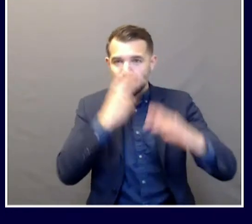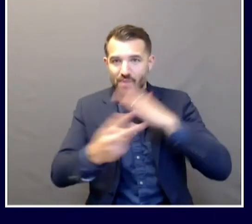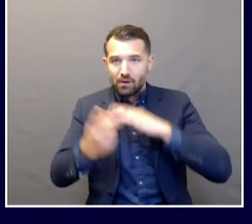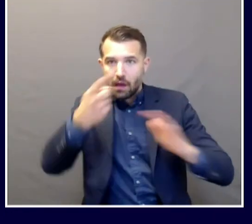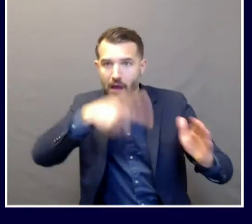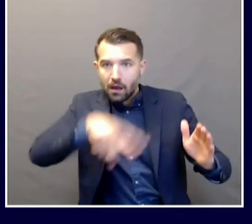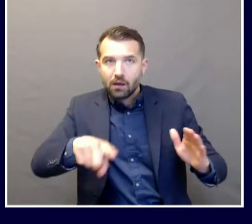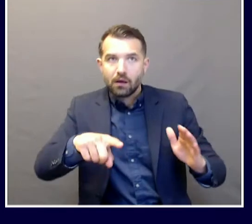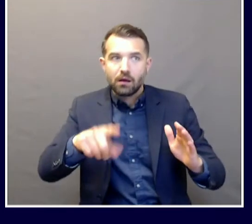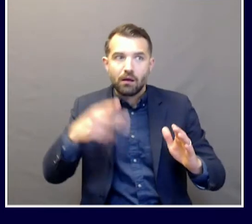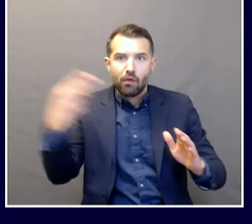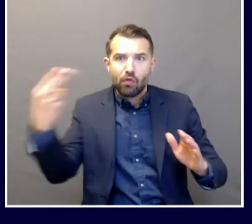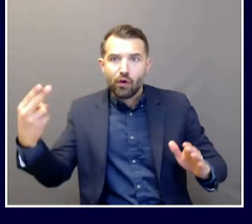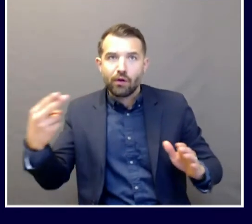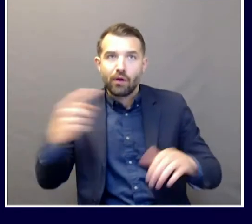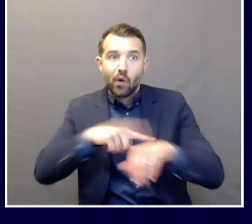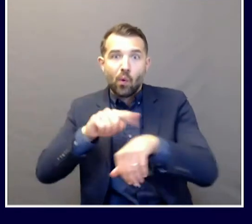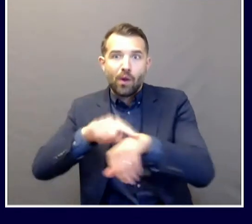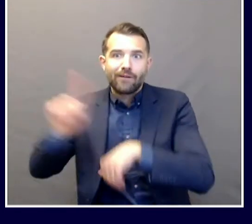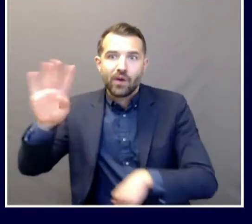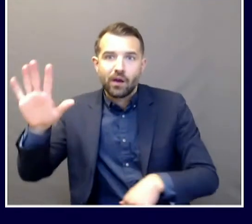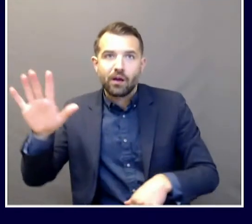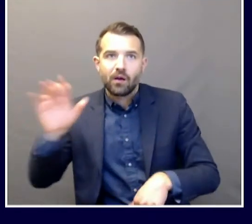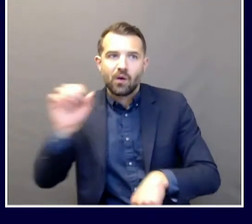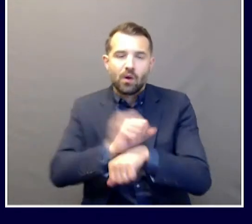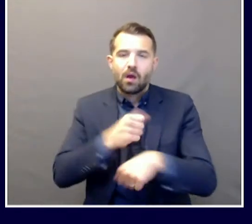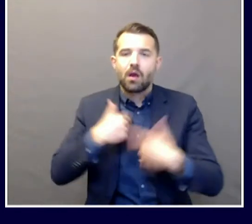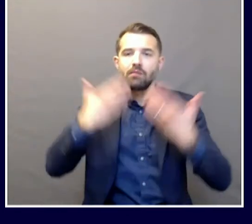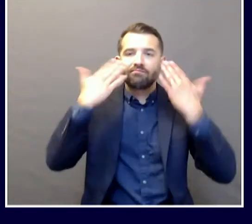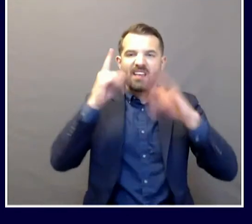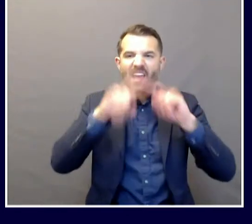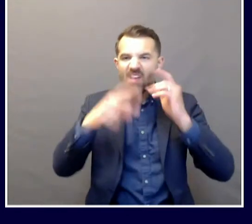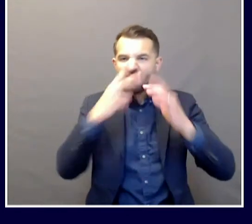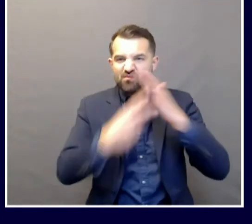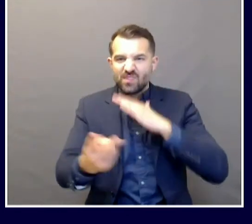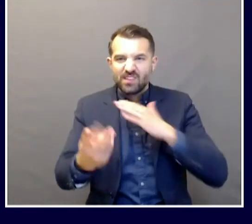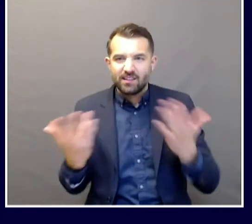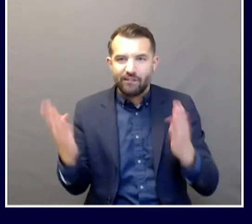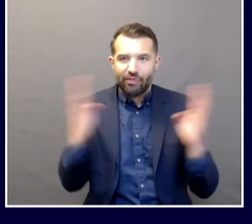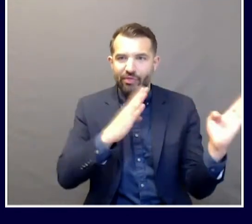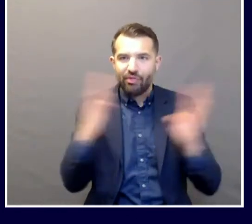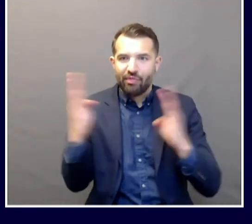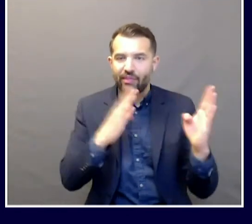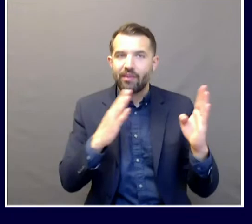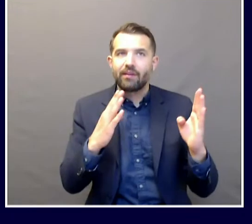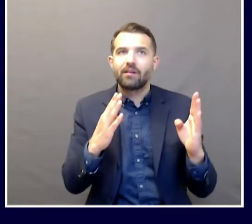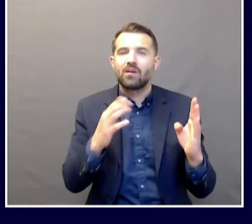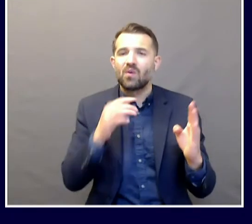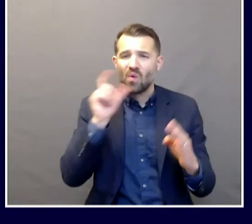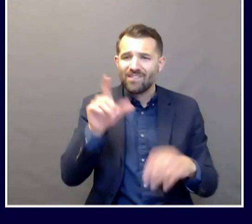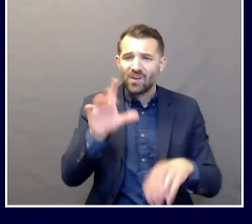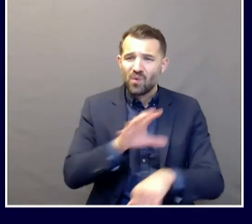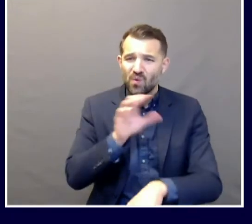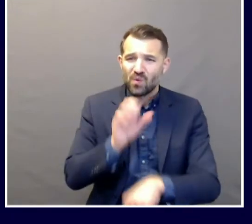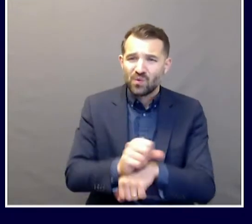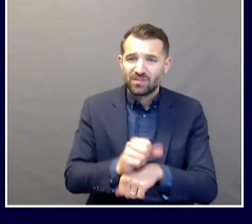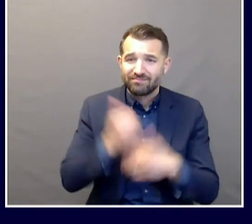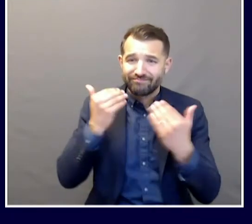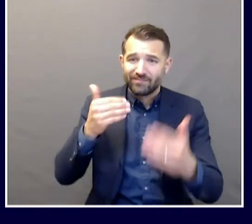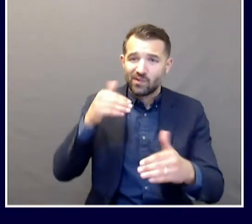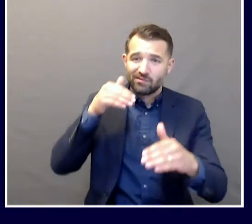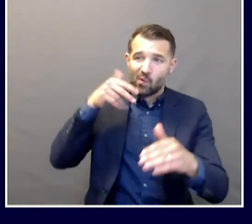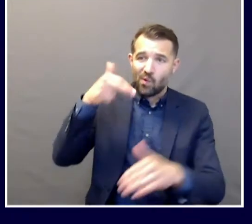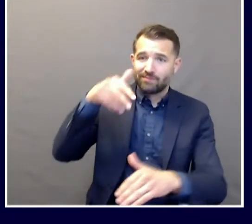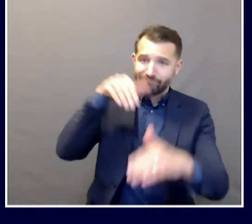degree of control over your schedule. So eliminating the need for appointments at a lot of places and having morning and evening hours